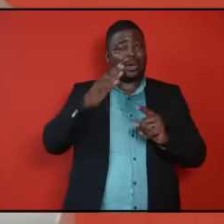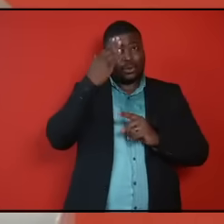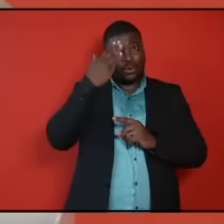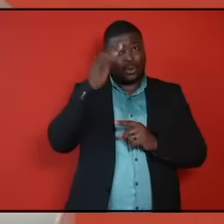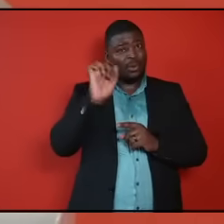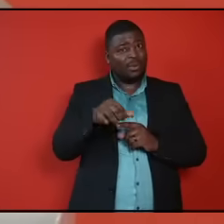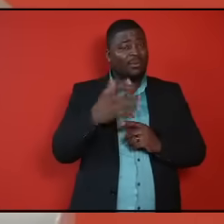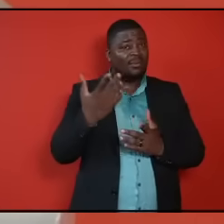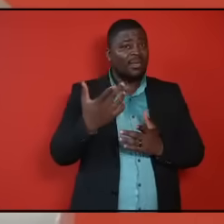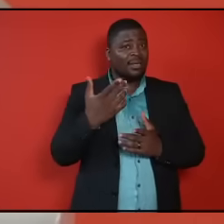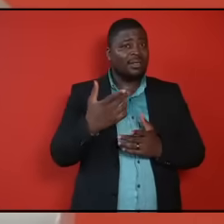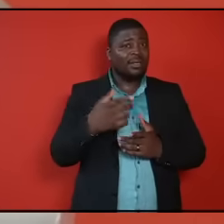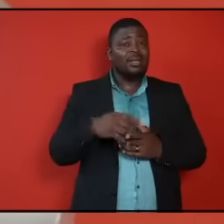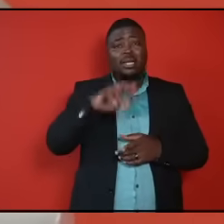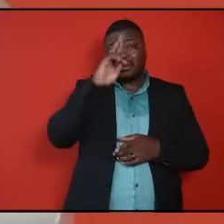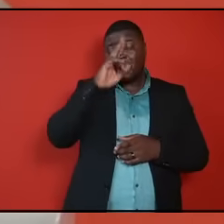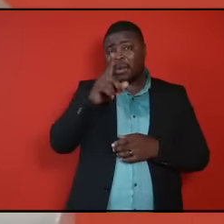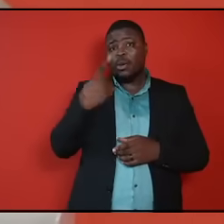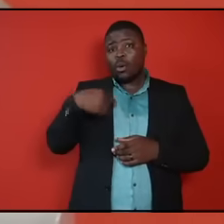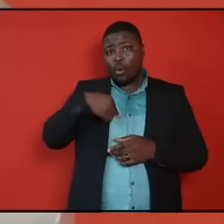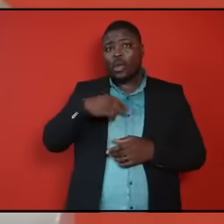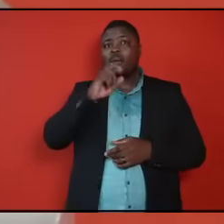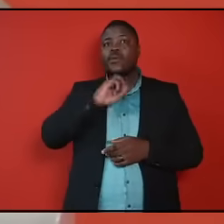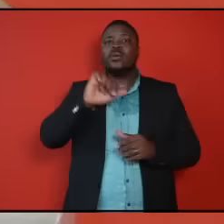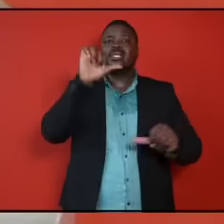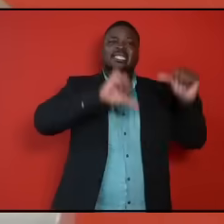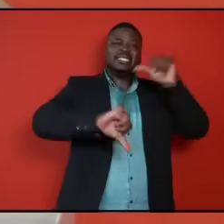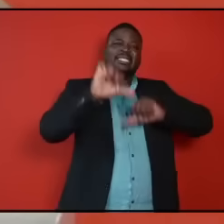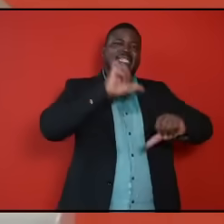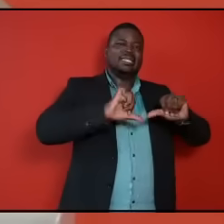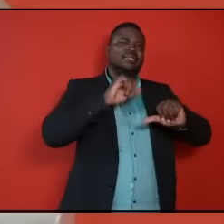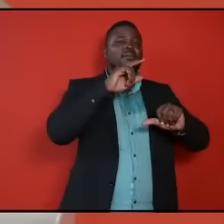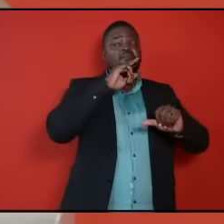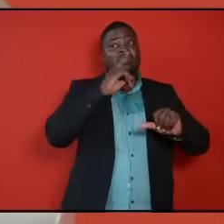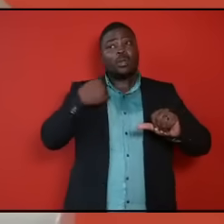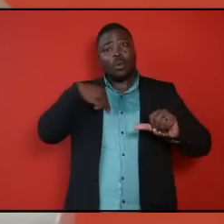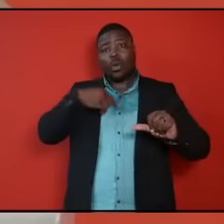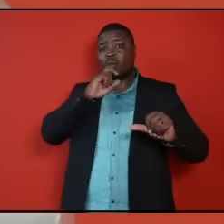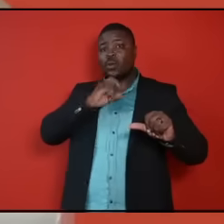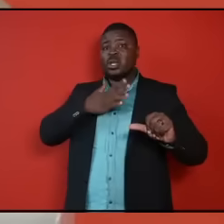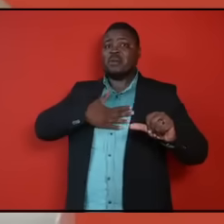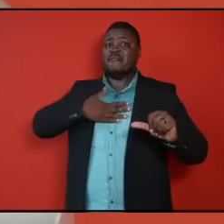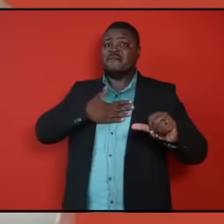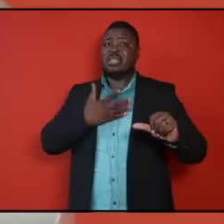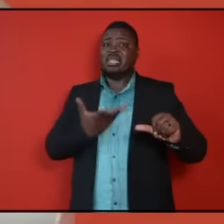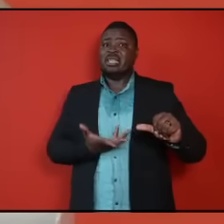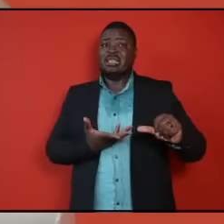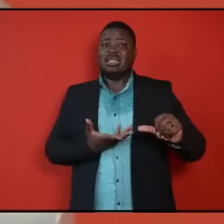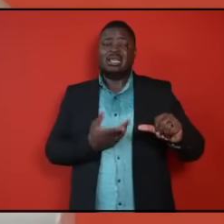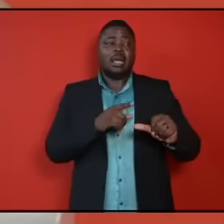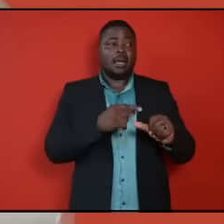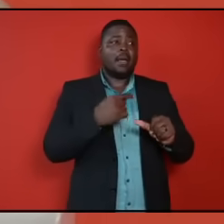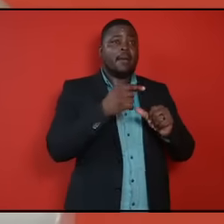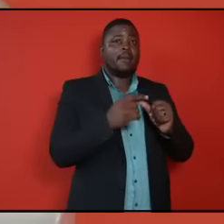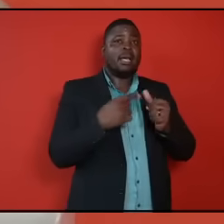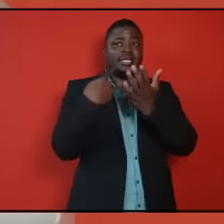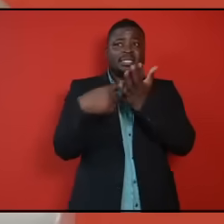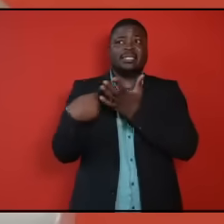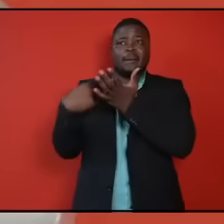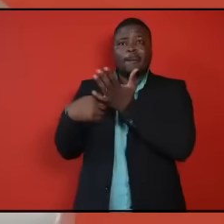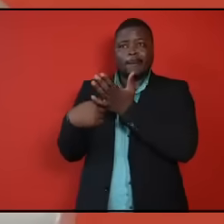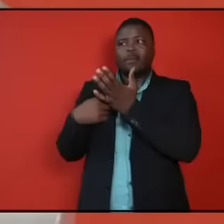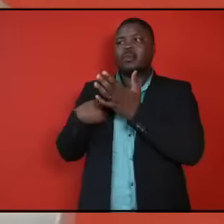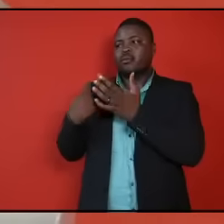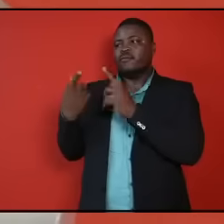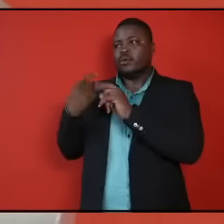everywhere we must use science. We must not use our feelings and what was the discussion between my friends before I walked into this